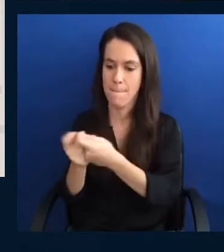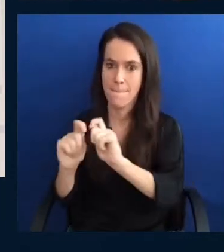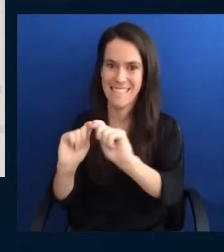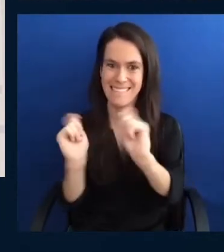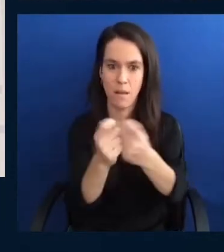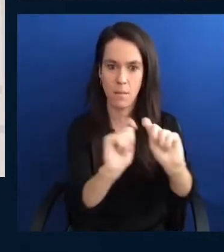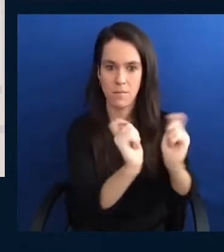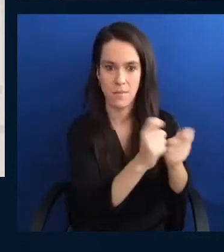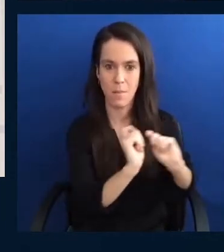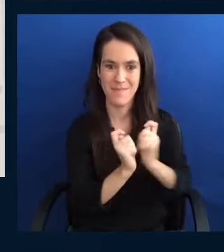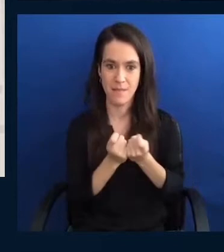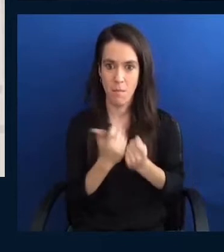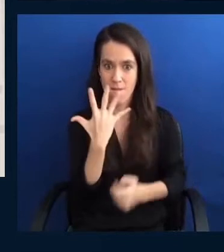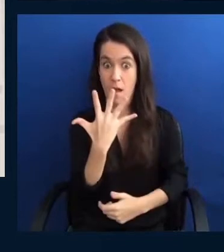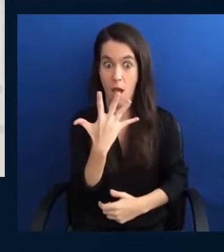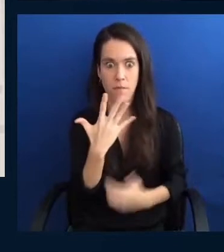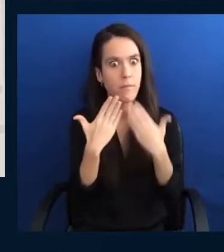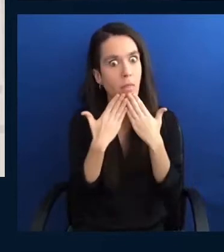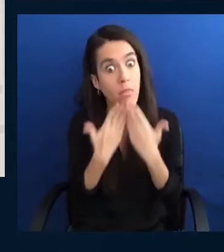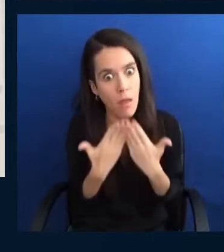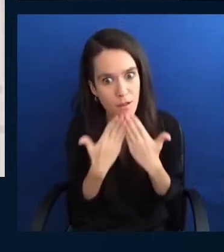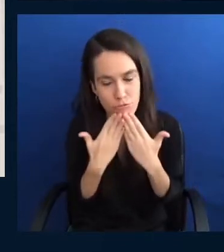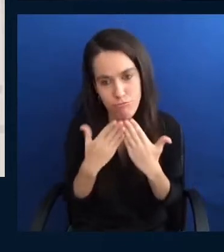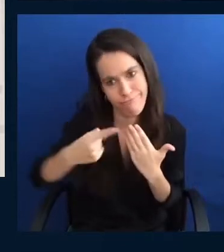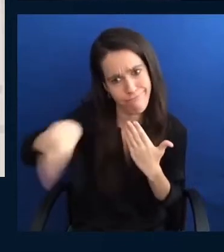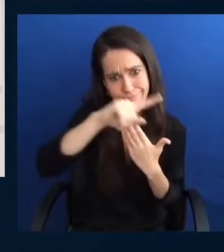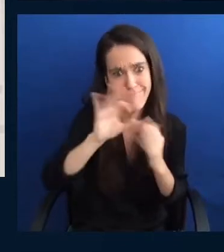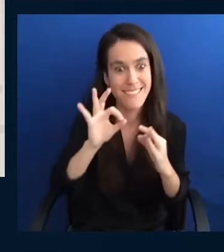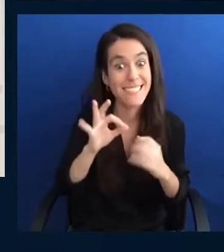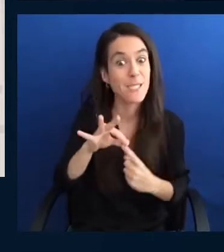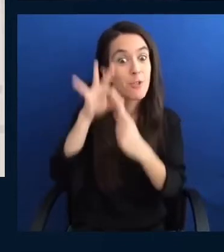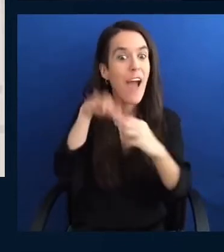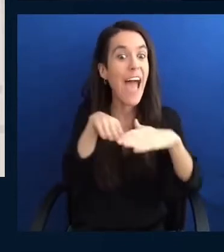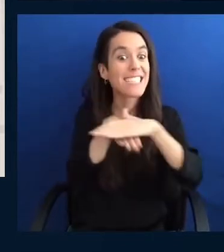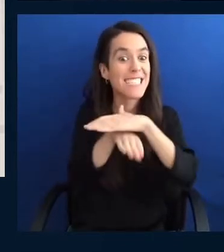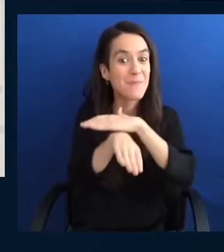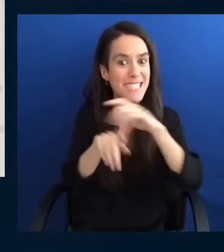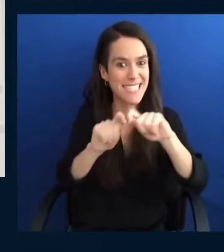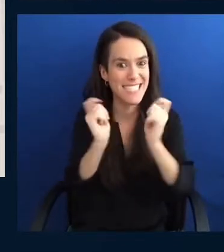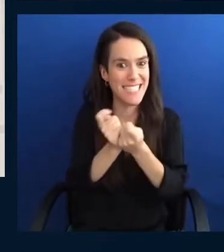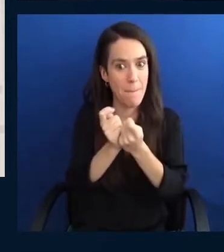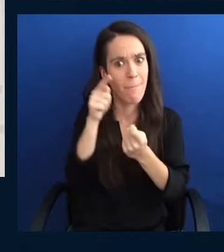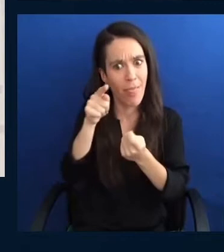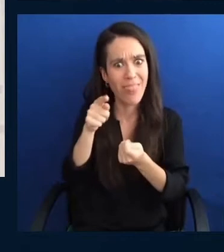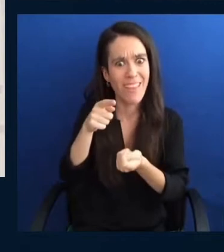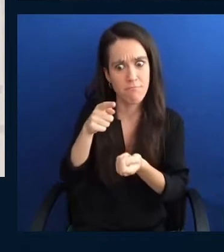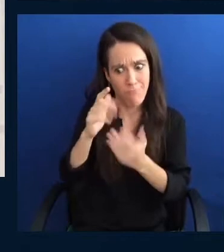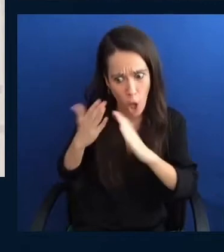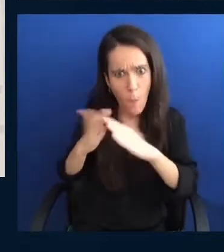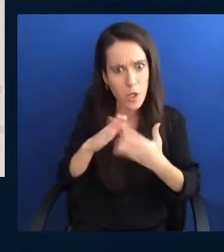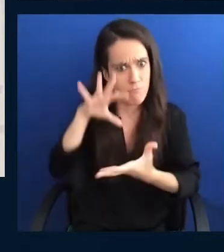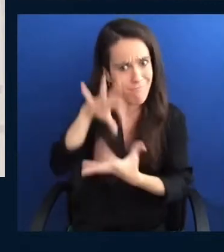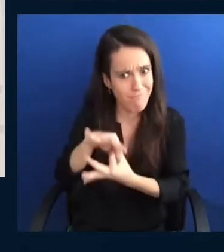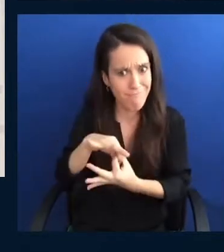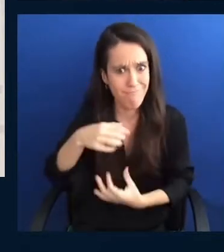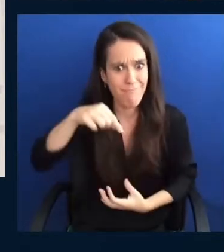special thanks to all of you, especially maybe the accessibility team that's run 100% in the community, so without any HQ